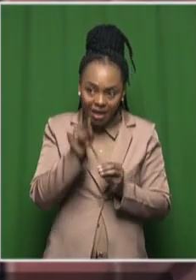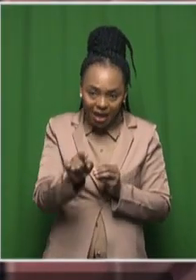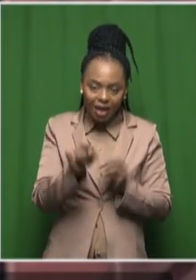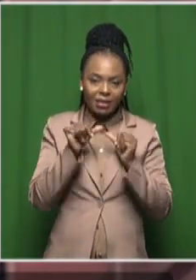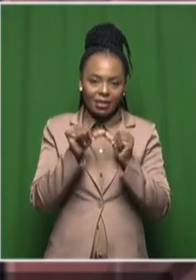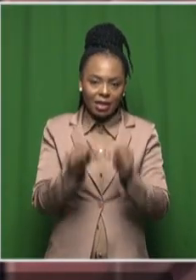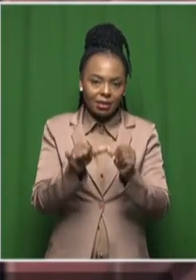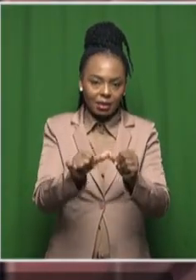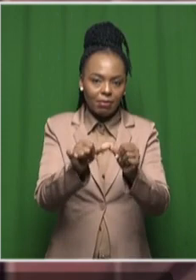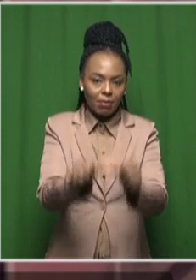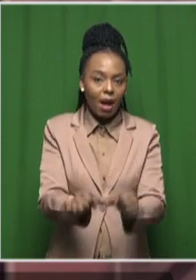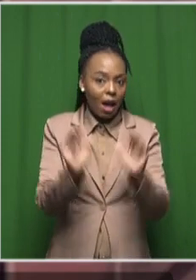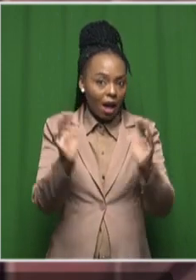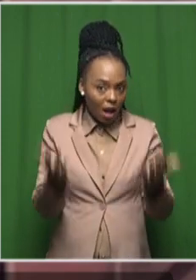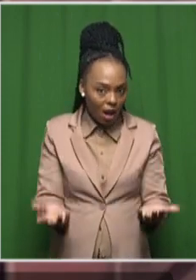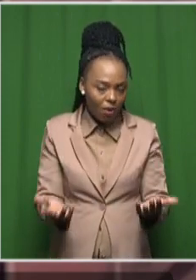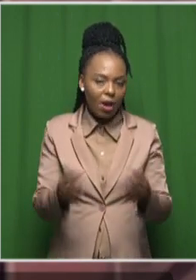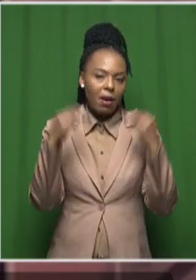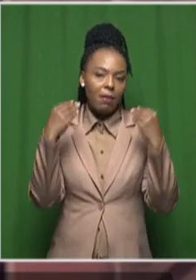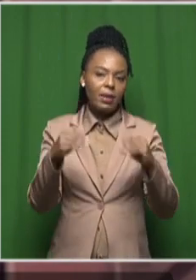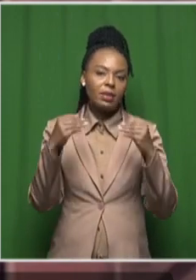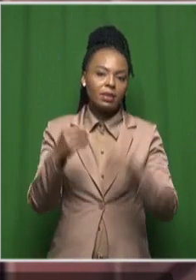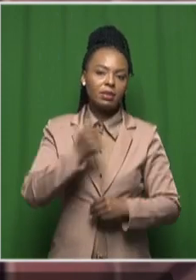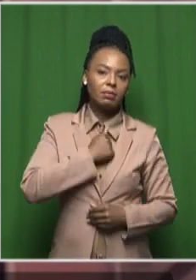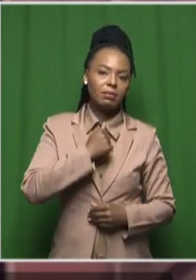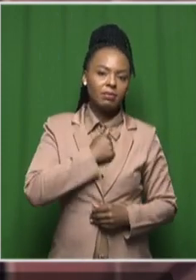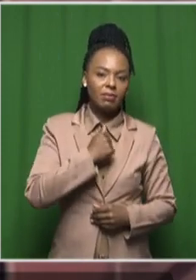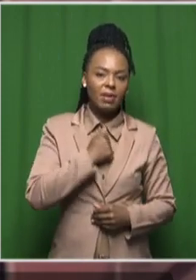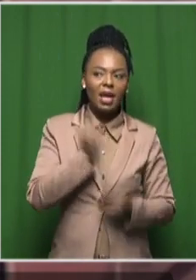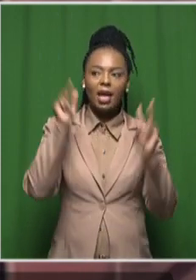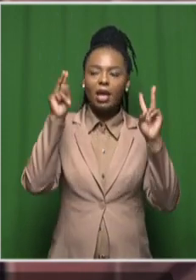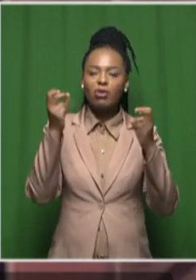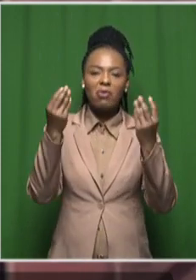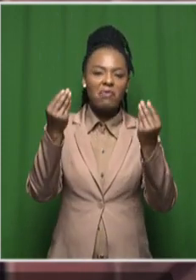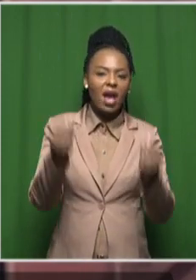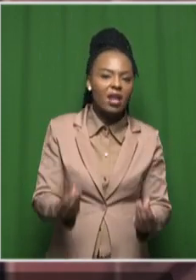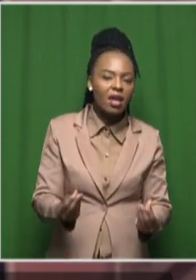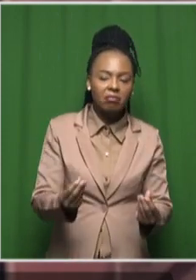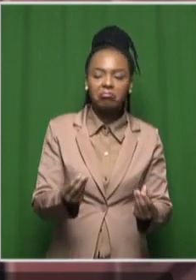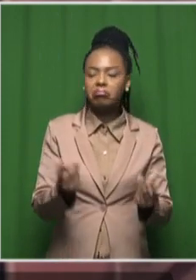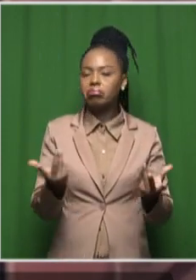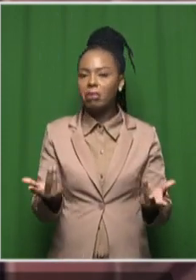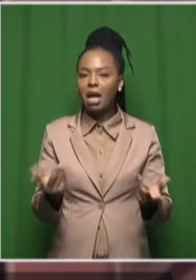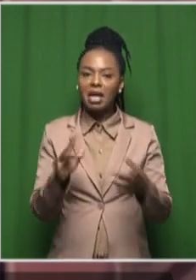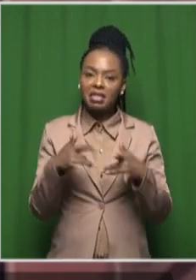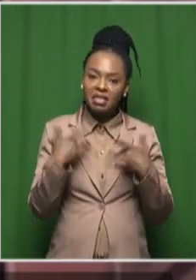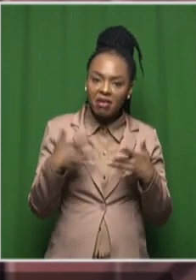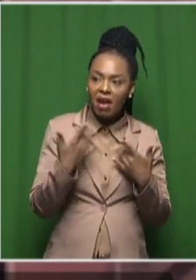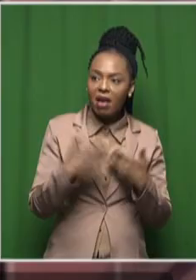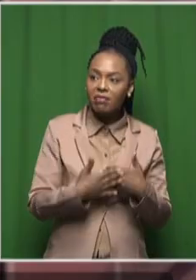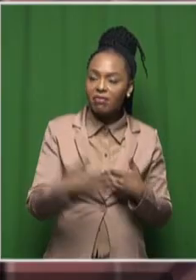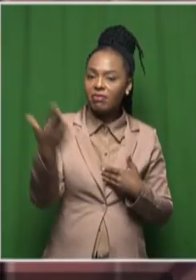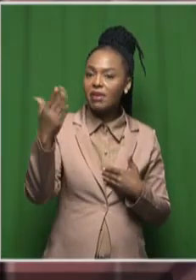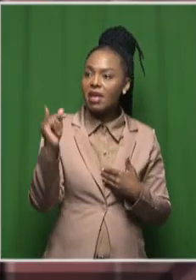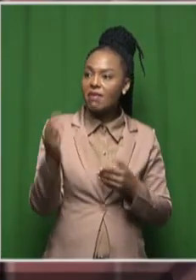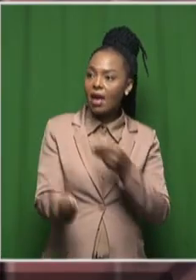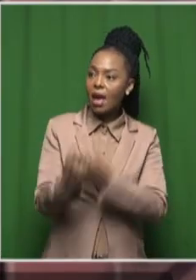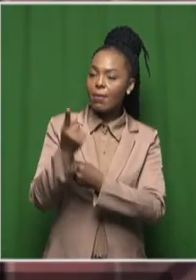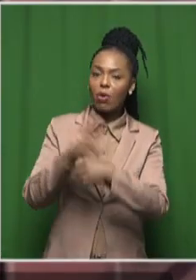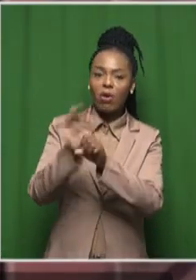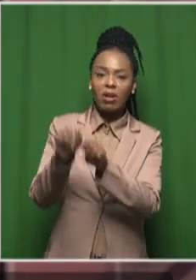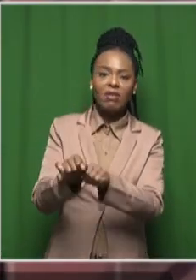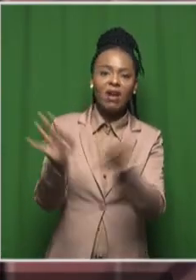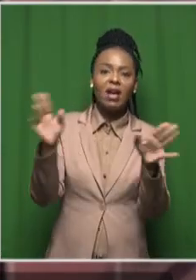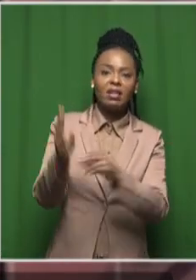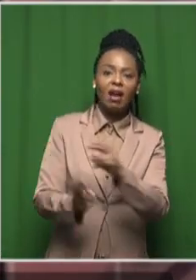how sustainable is my business in terms of finances? Is it going to survive another COVID period? All of these